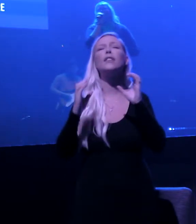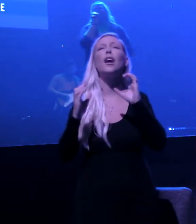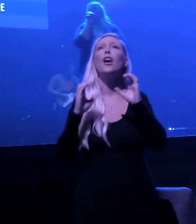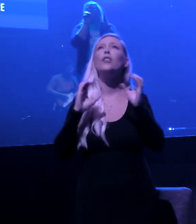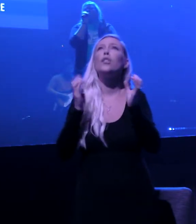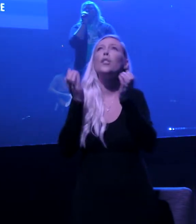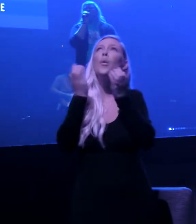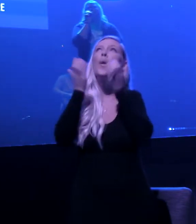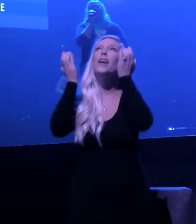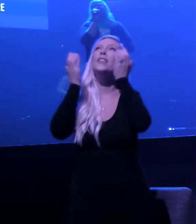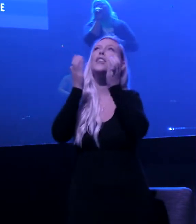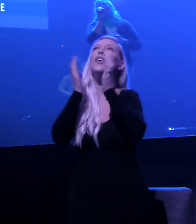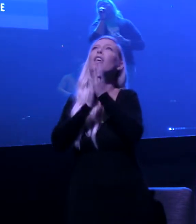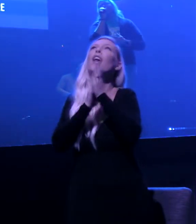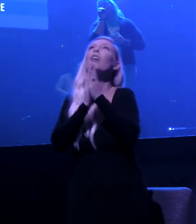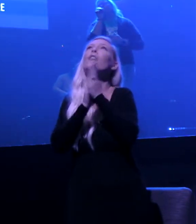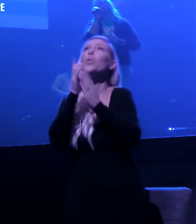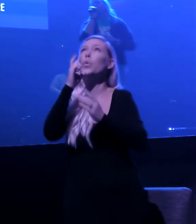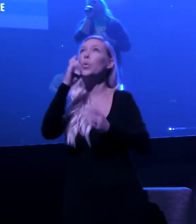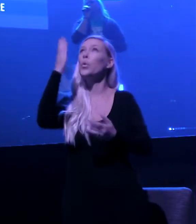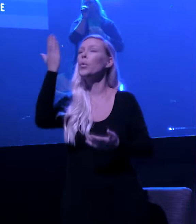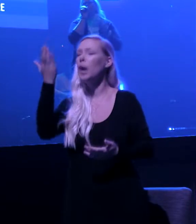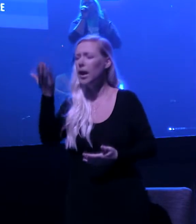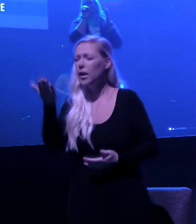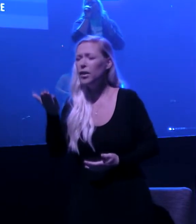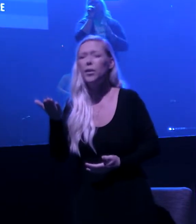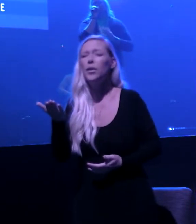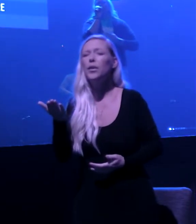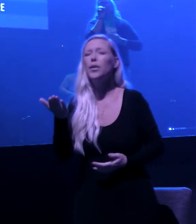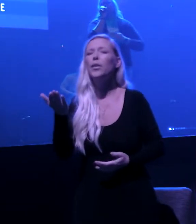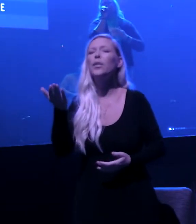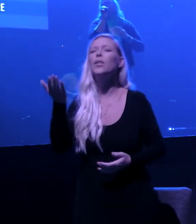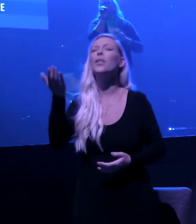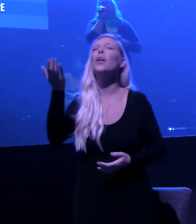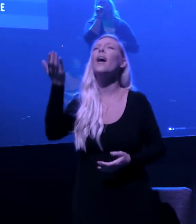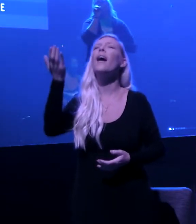Nothing compares to the wonder of who you